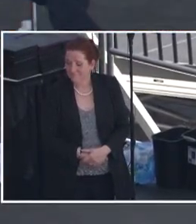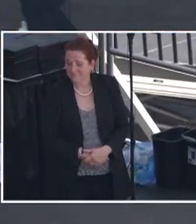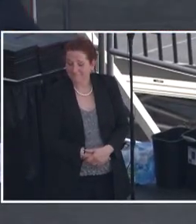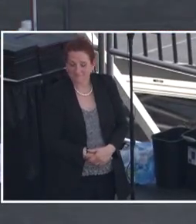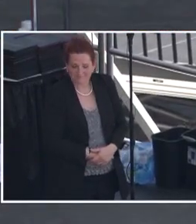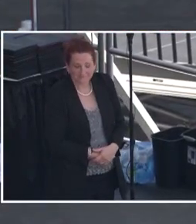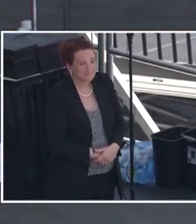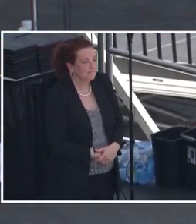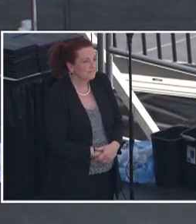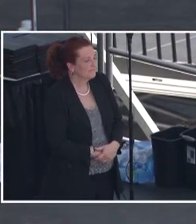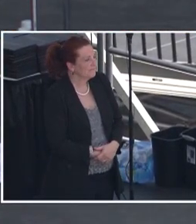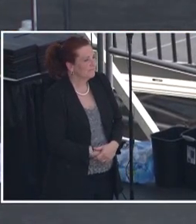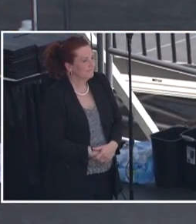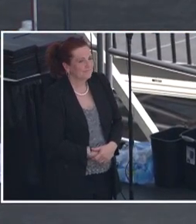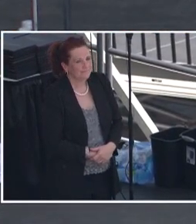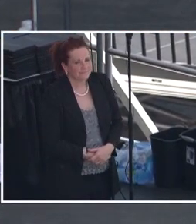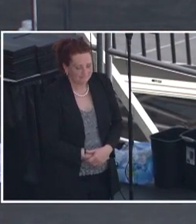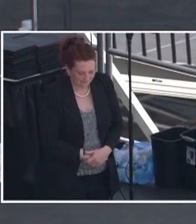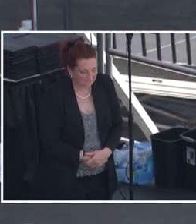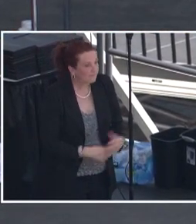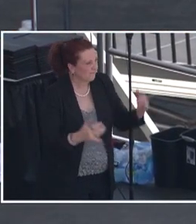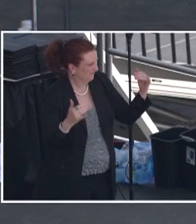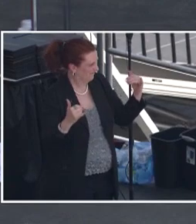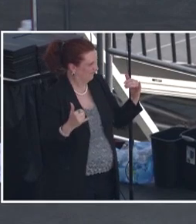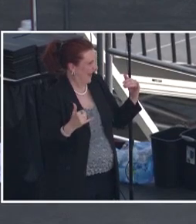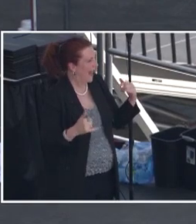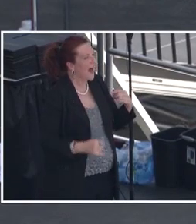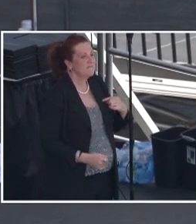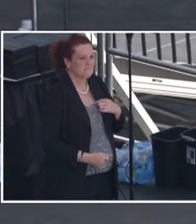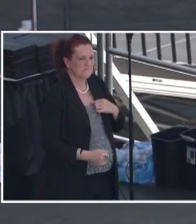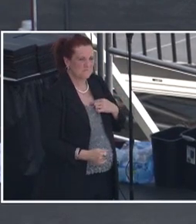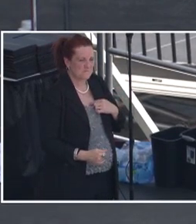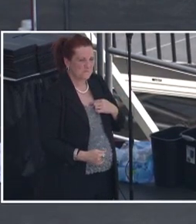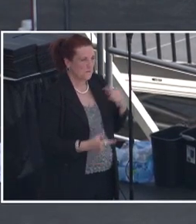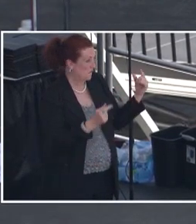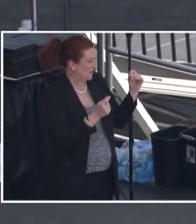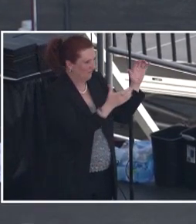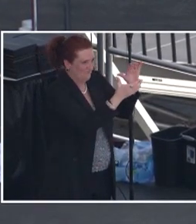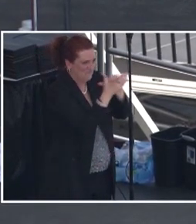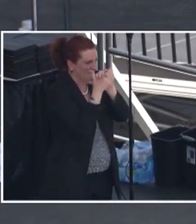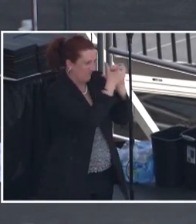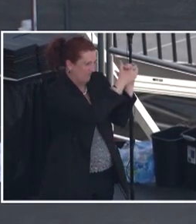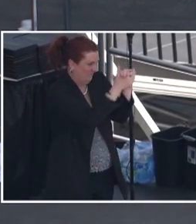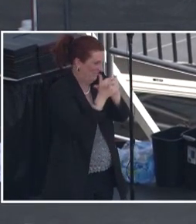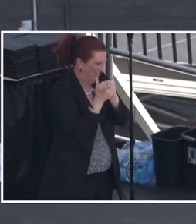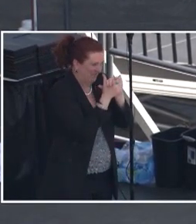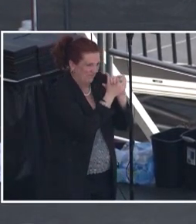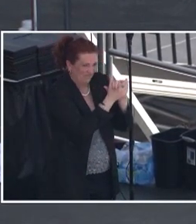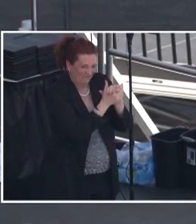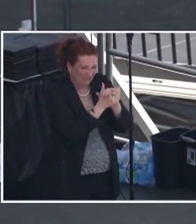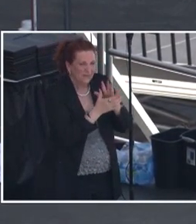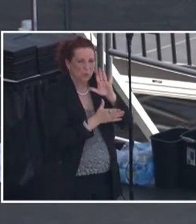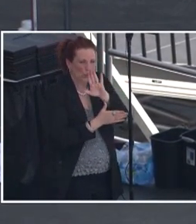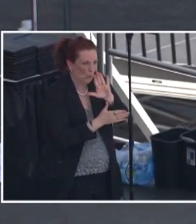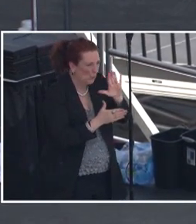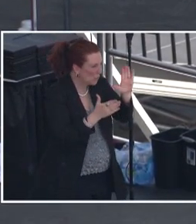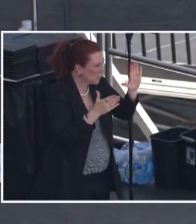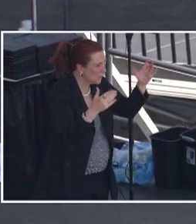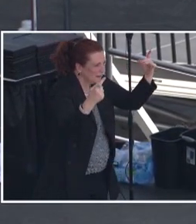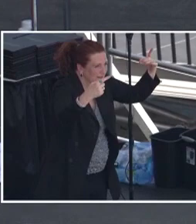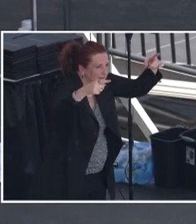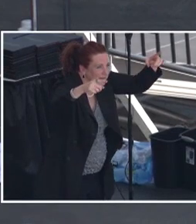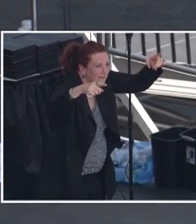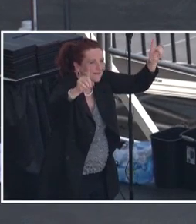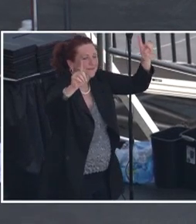I would like to congratulate the class of 2017 on their success. I would like to thank